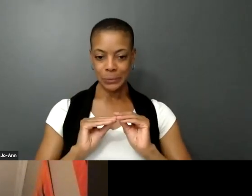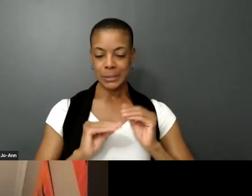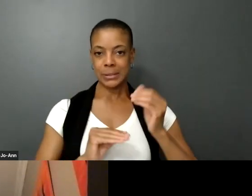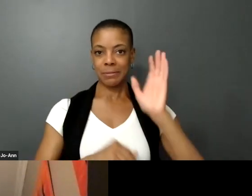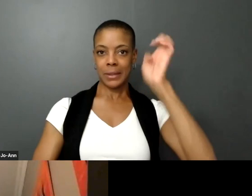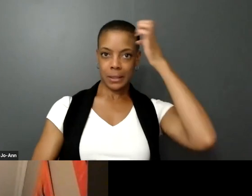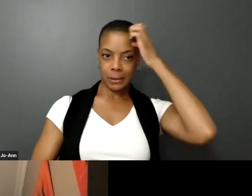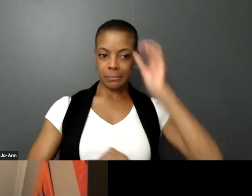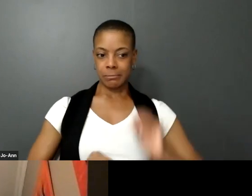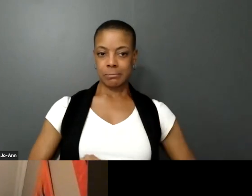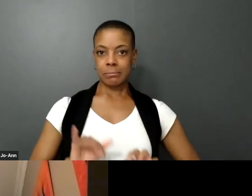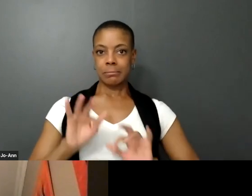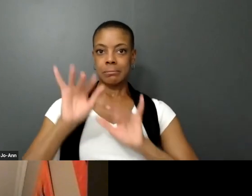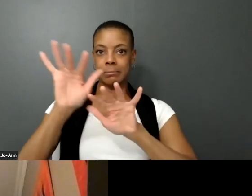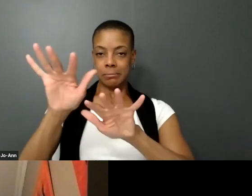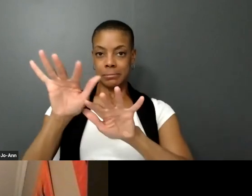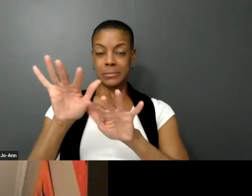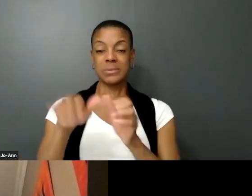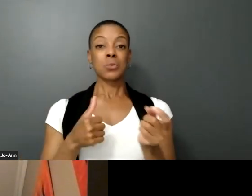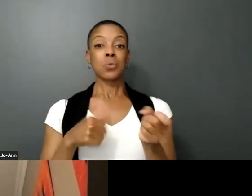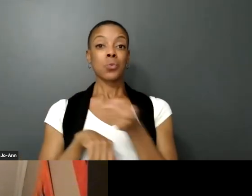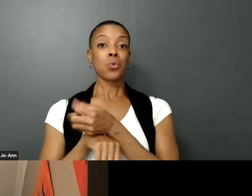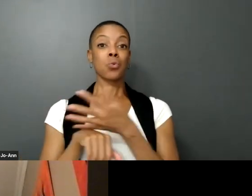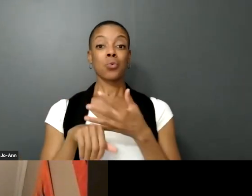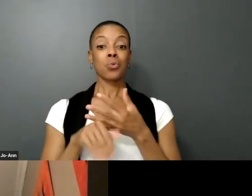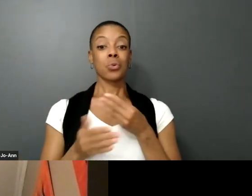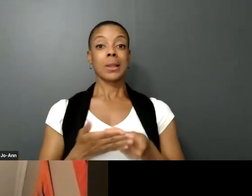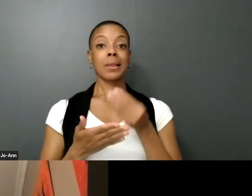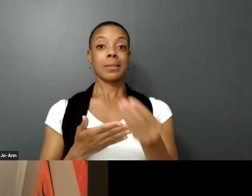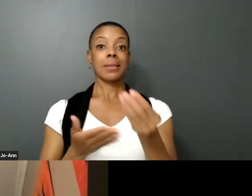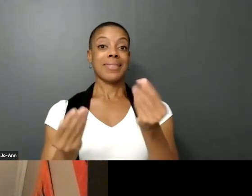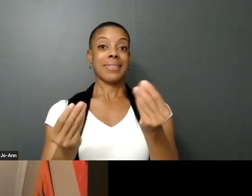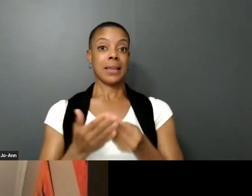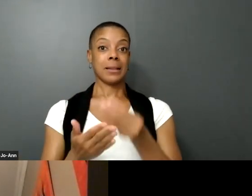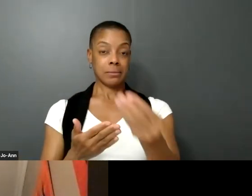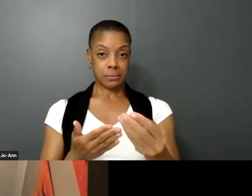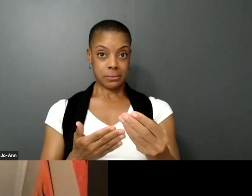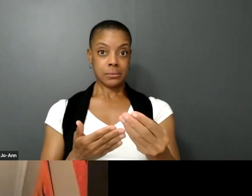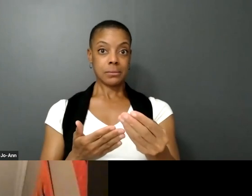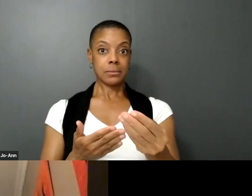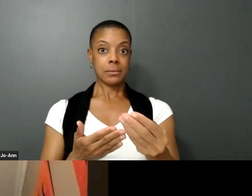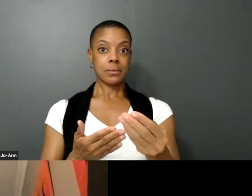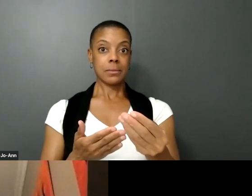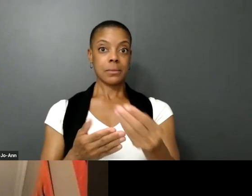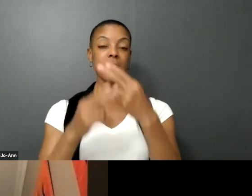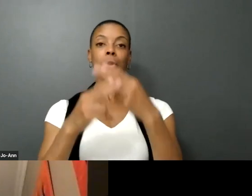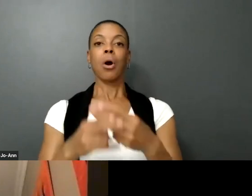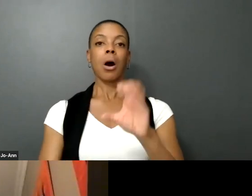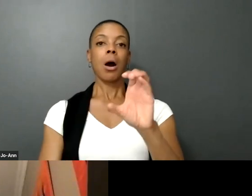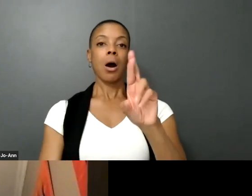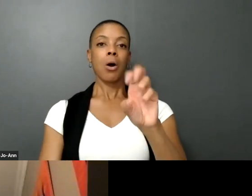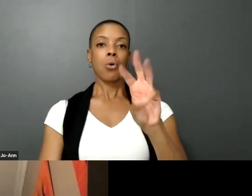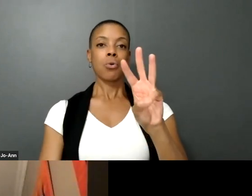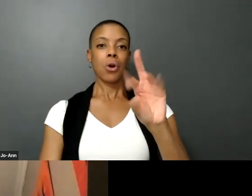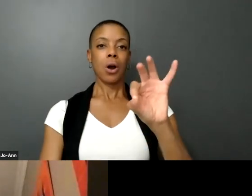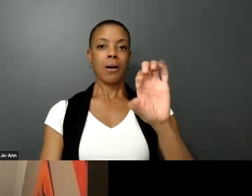earlier land purchases that took place in order to settle the colonists was what's called the Crawford Purchase